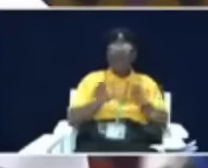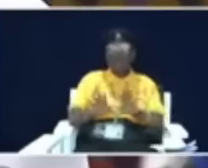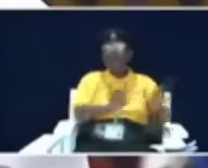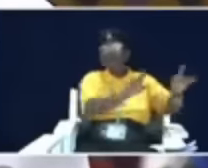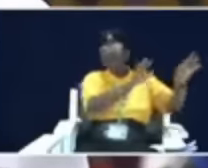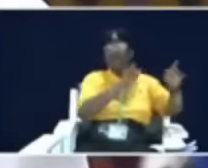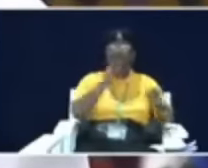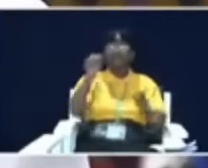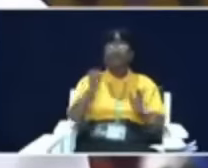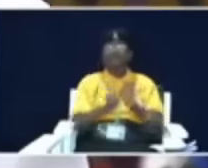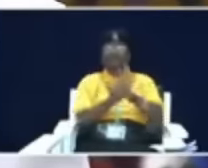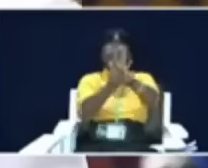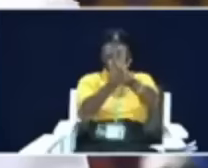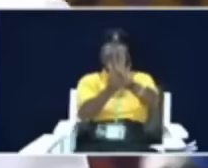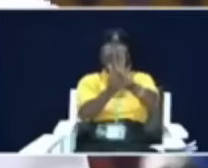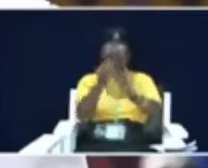of